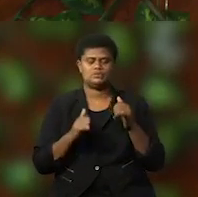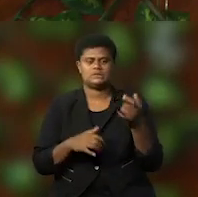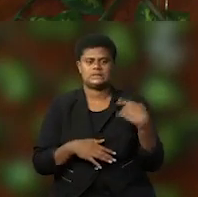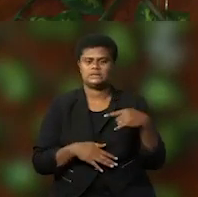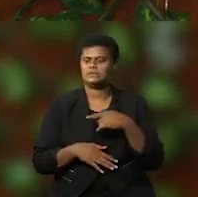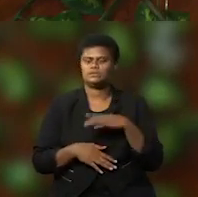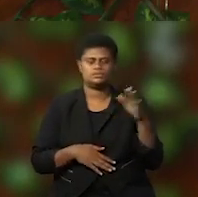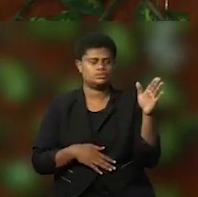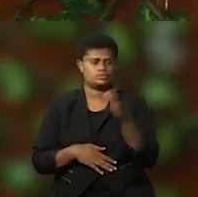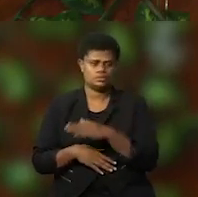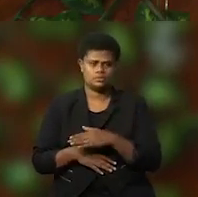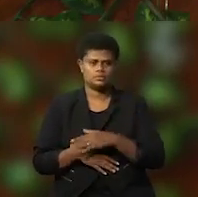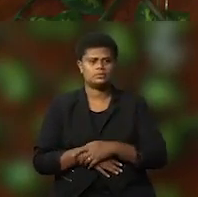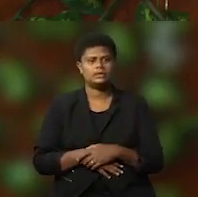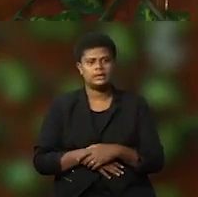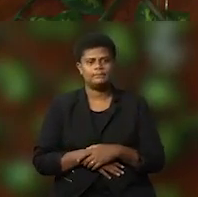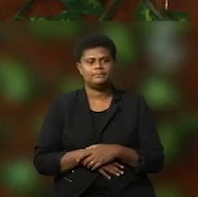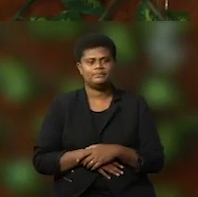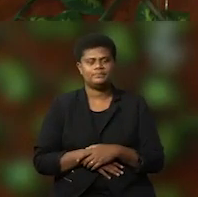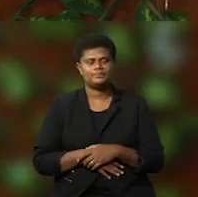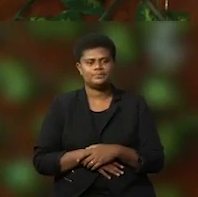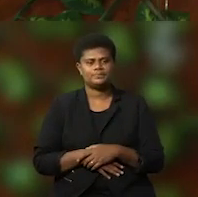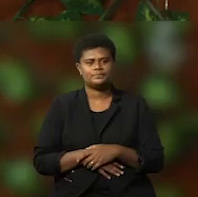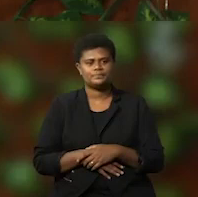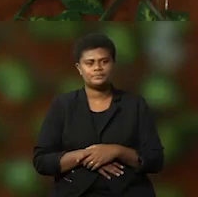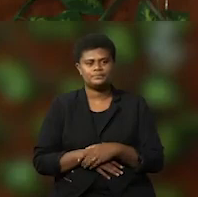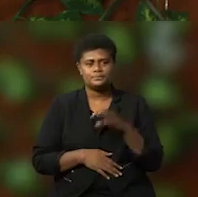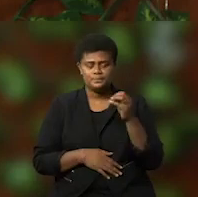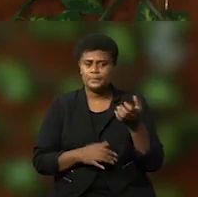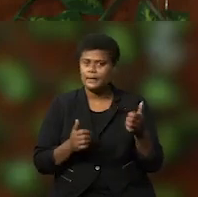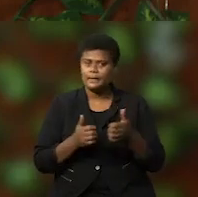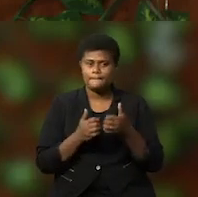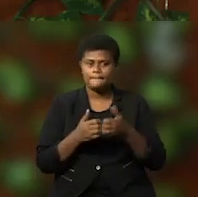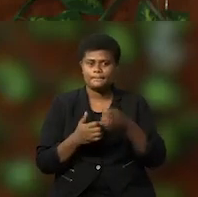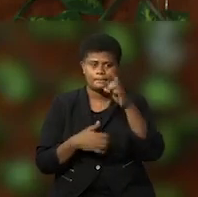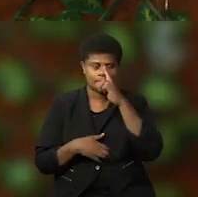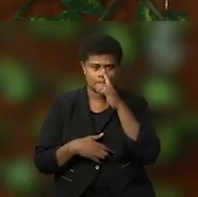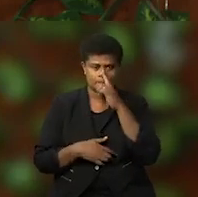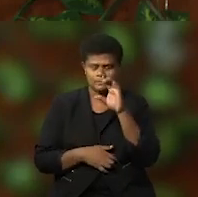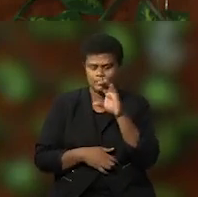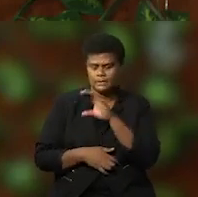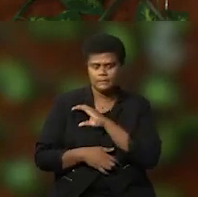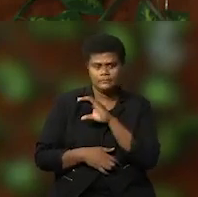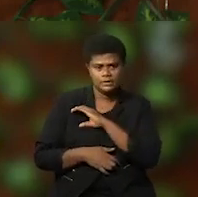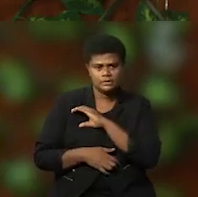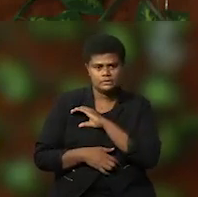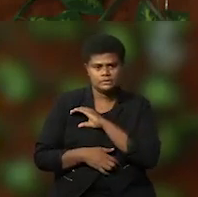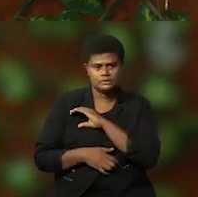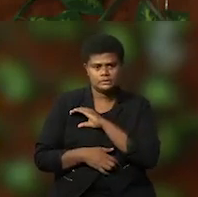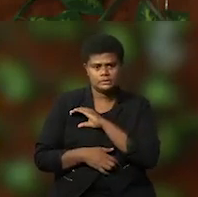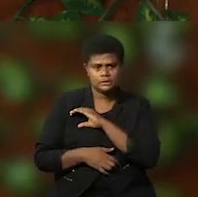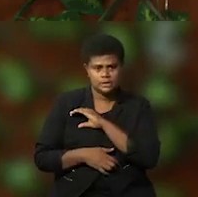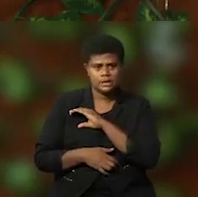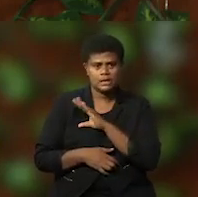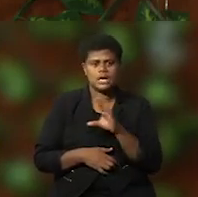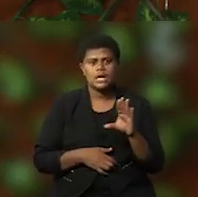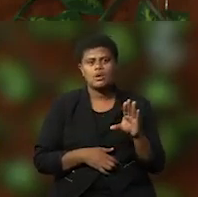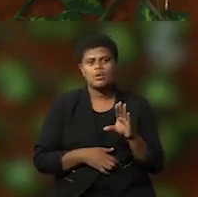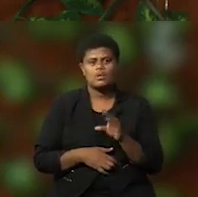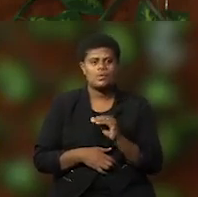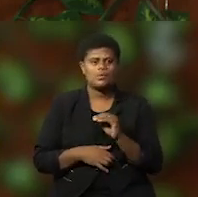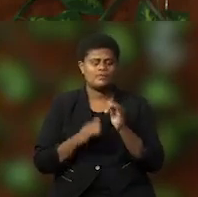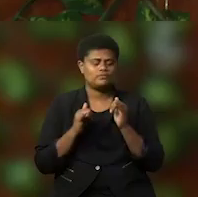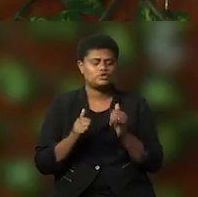in many people are afraid of the judgment. True. Why is coming to God, the judge of all, is also good